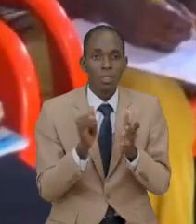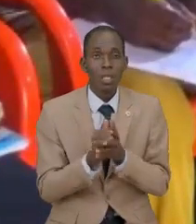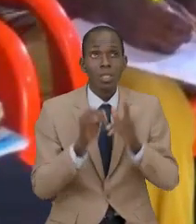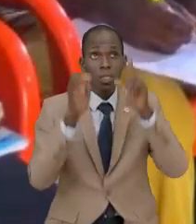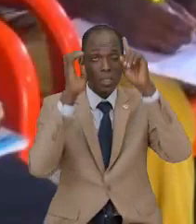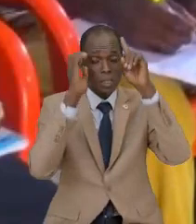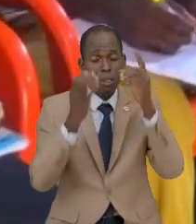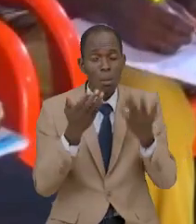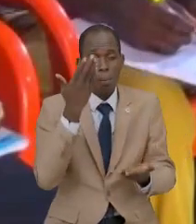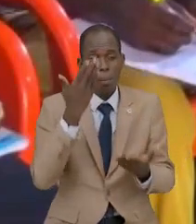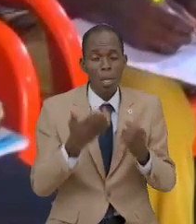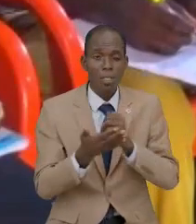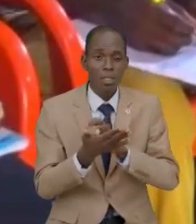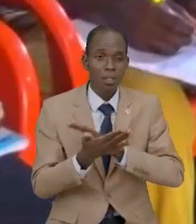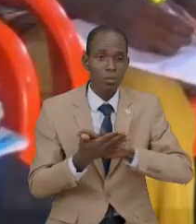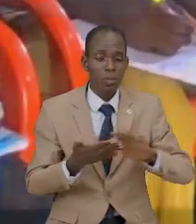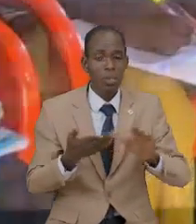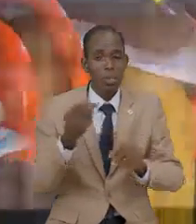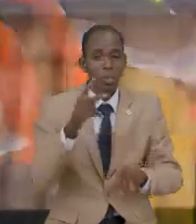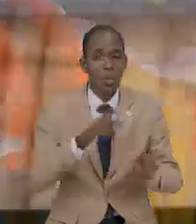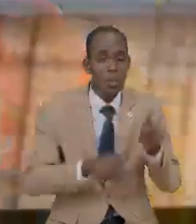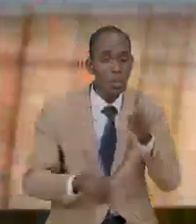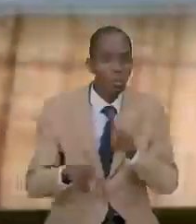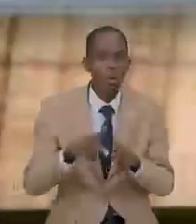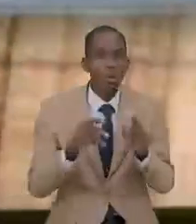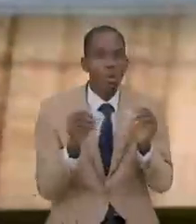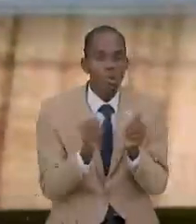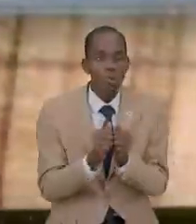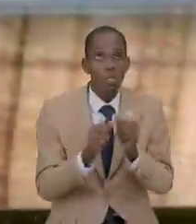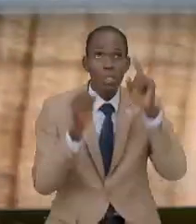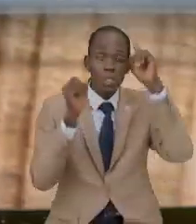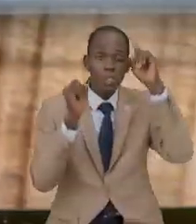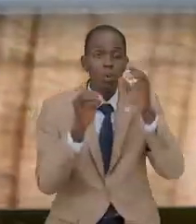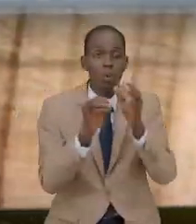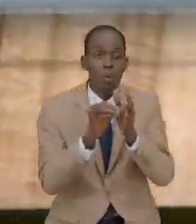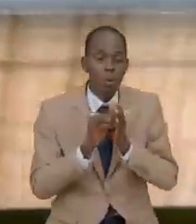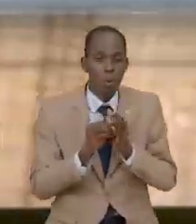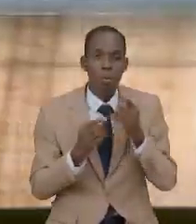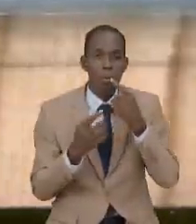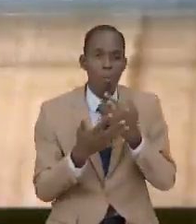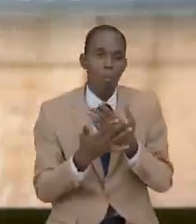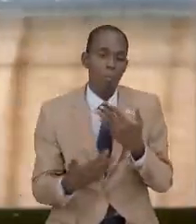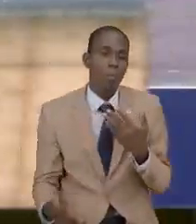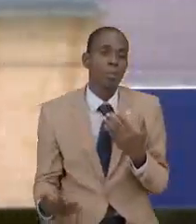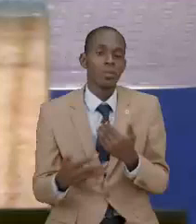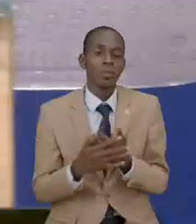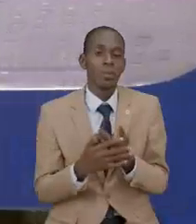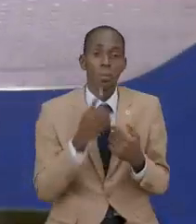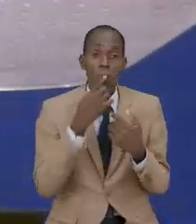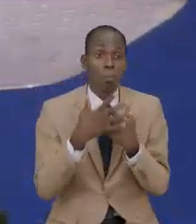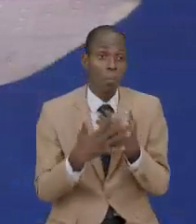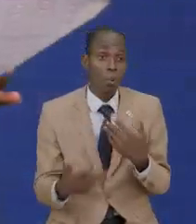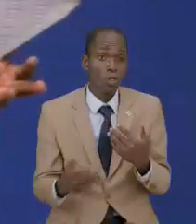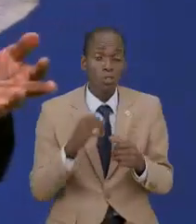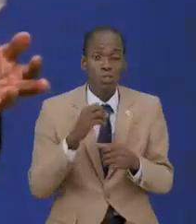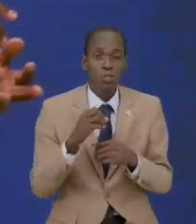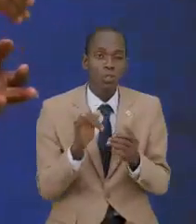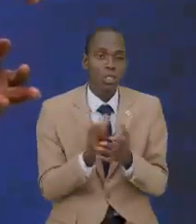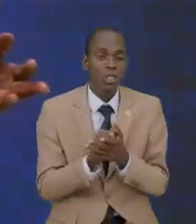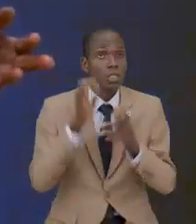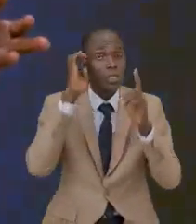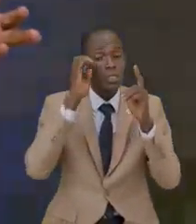might sanctify the people with his own blood, the same blood that forgave